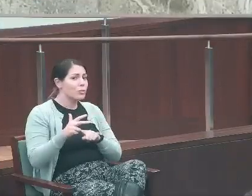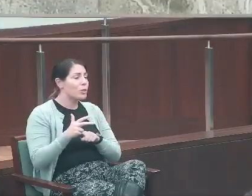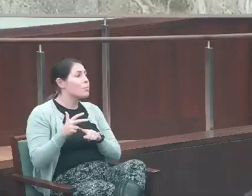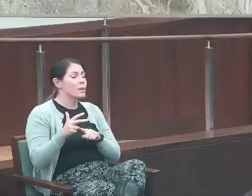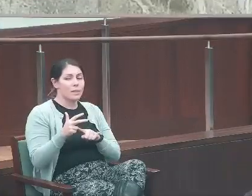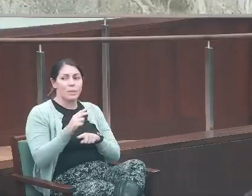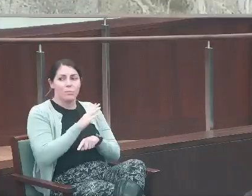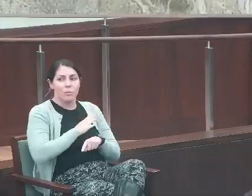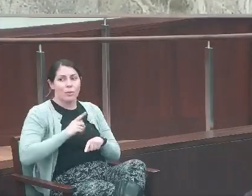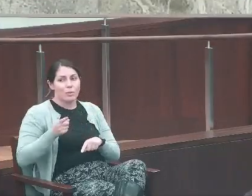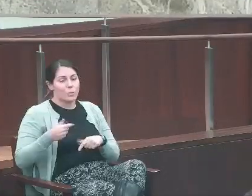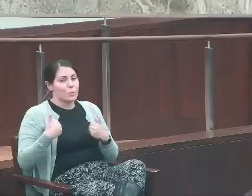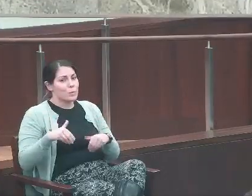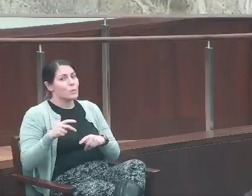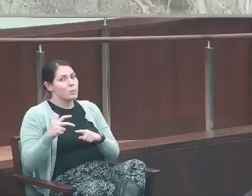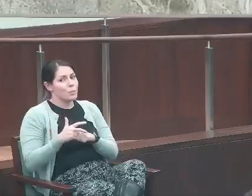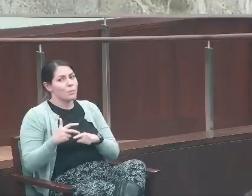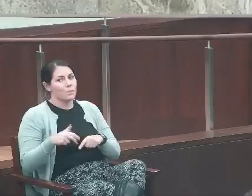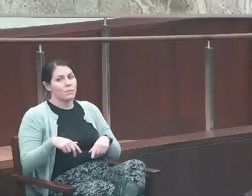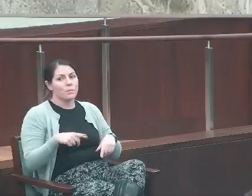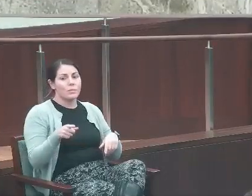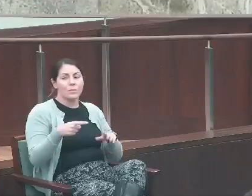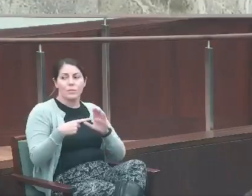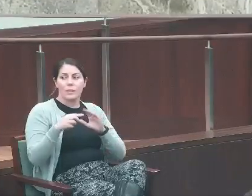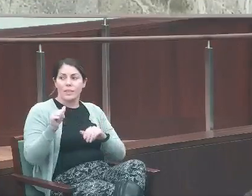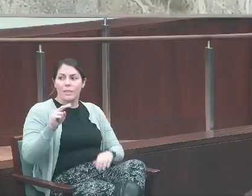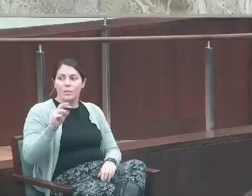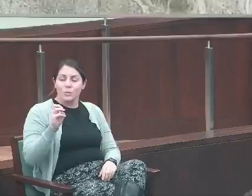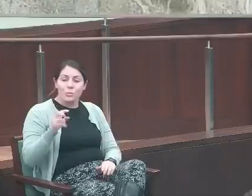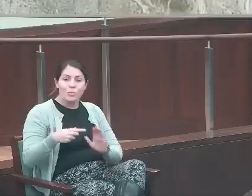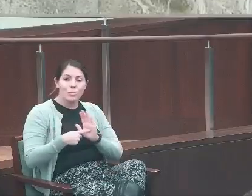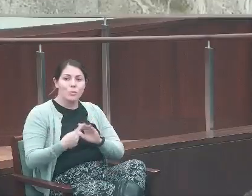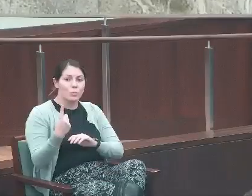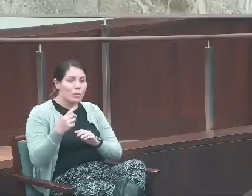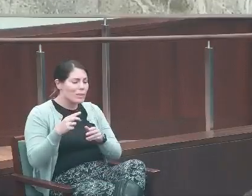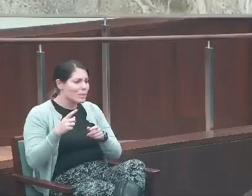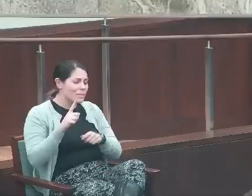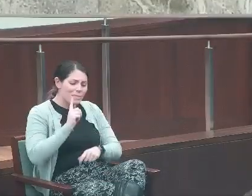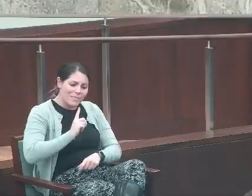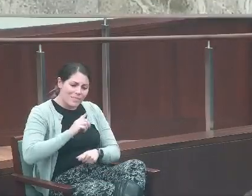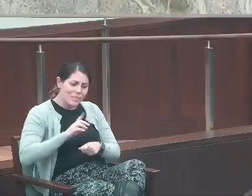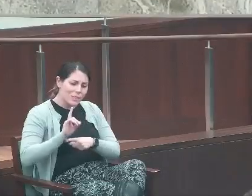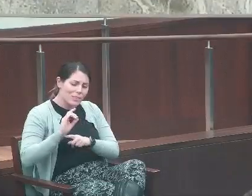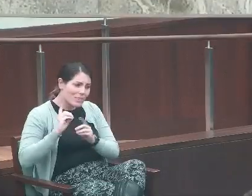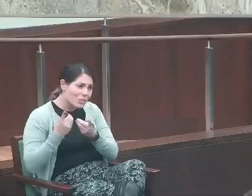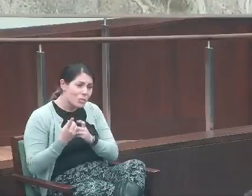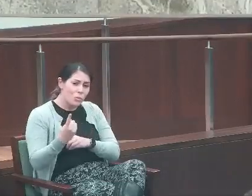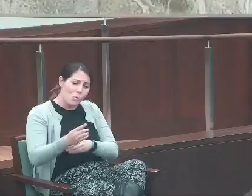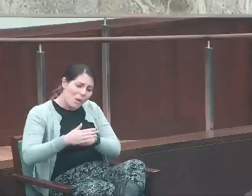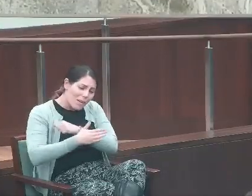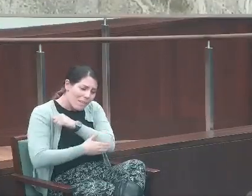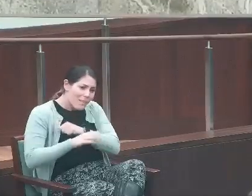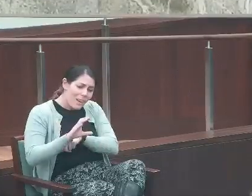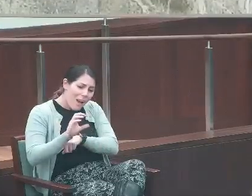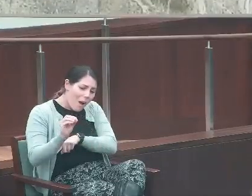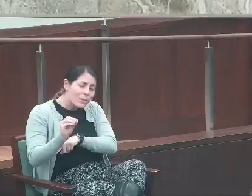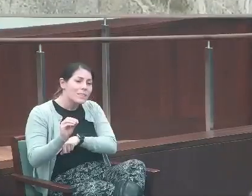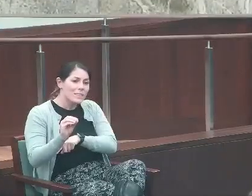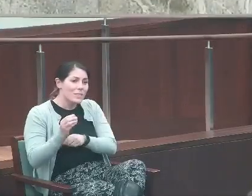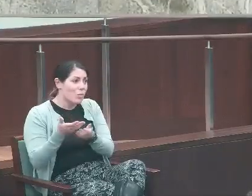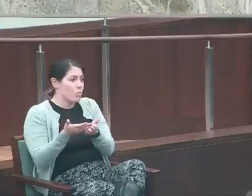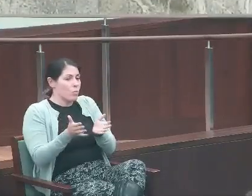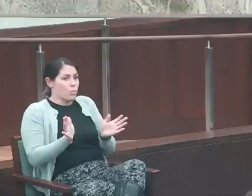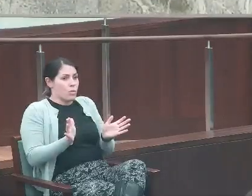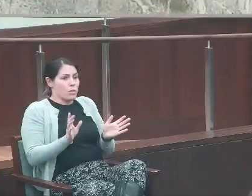champ. Andrew represents a single district in a single county, but his contributions can be felt across the entire